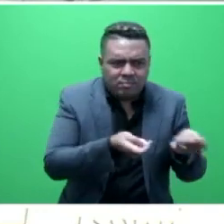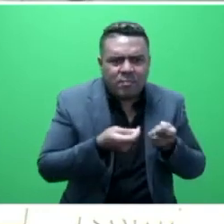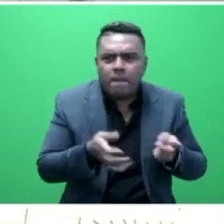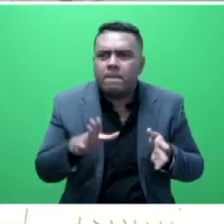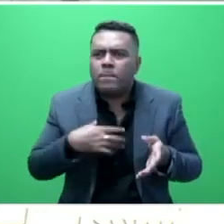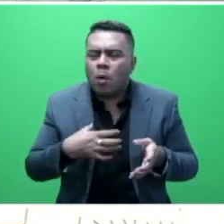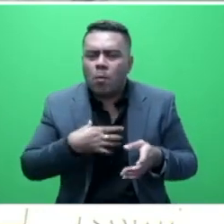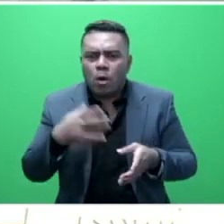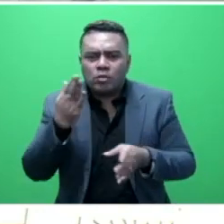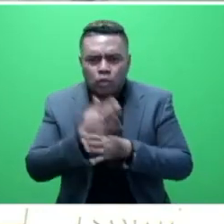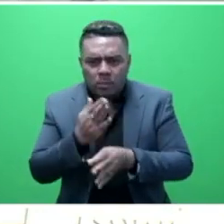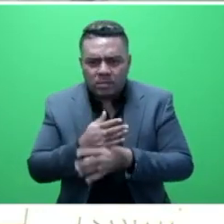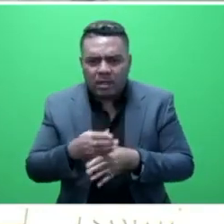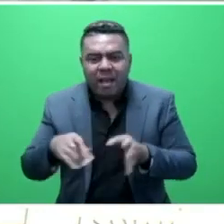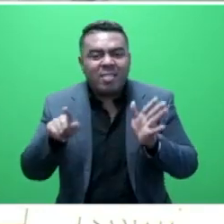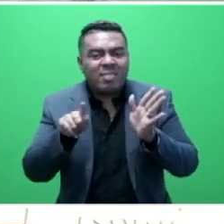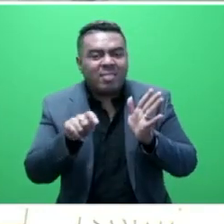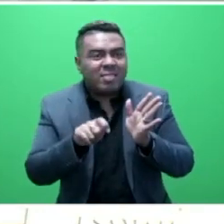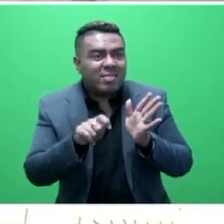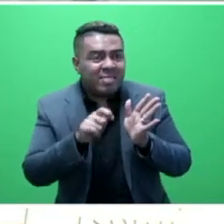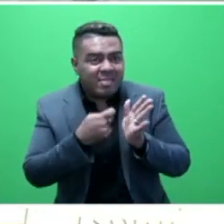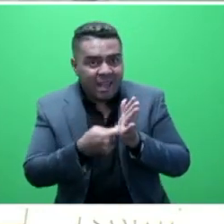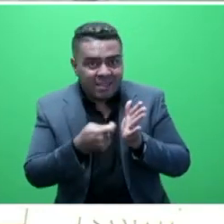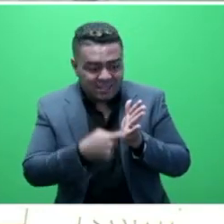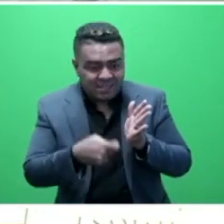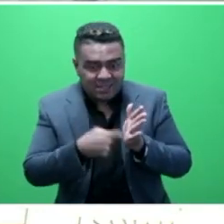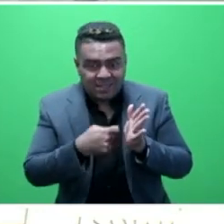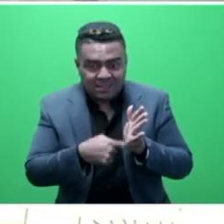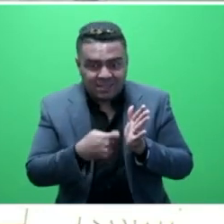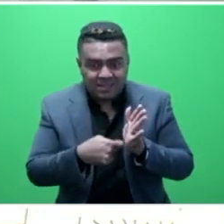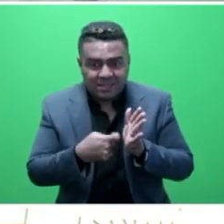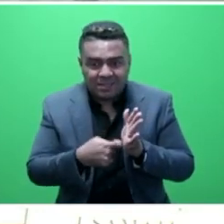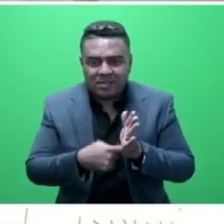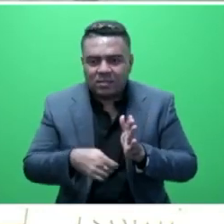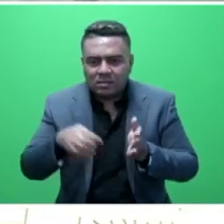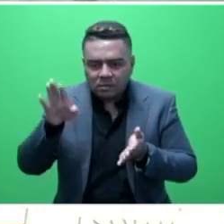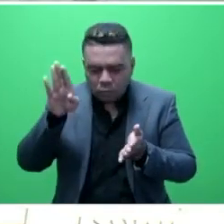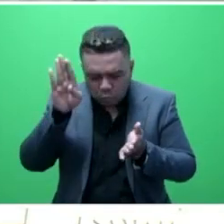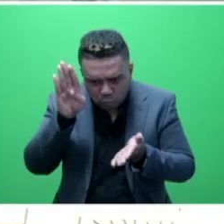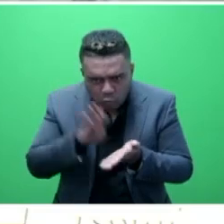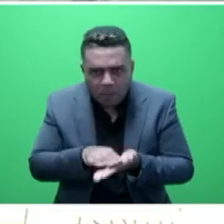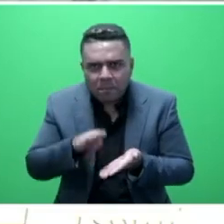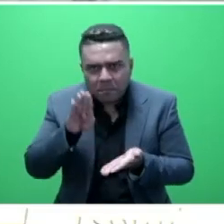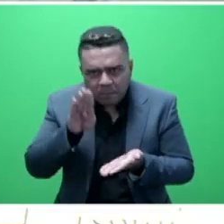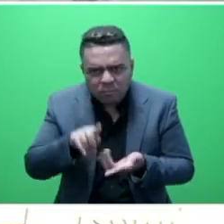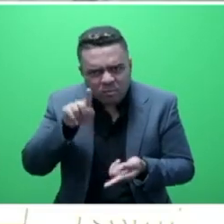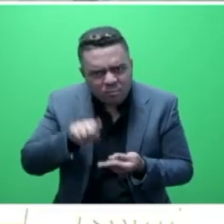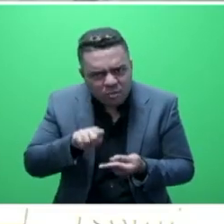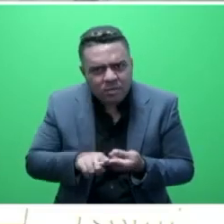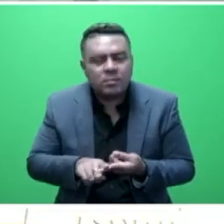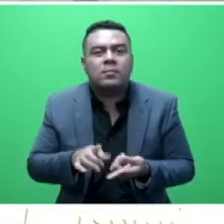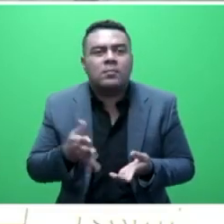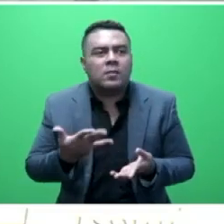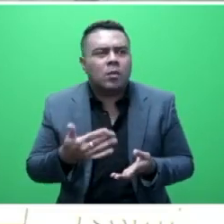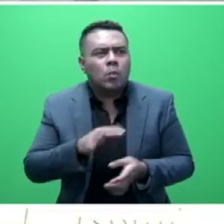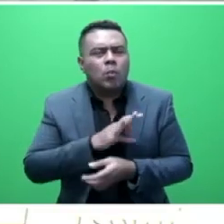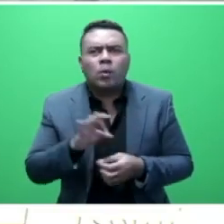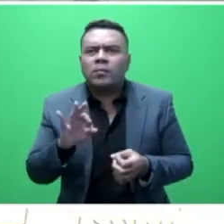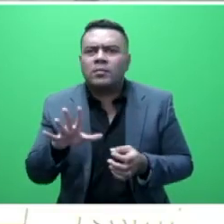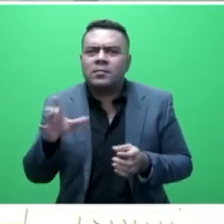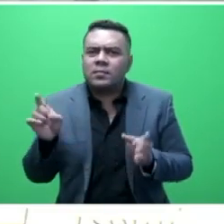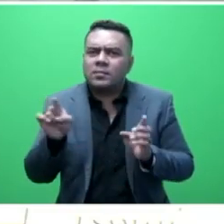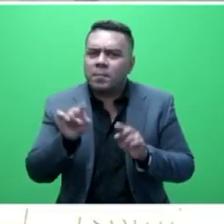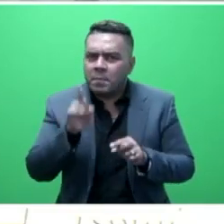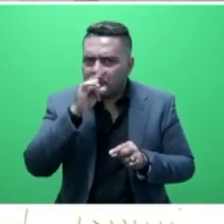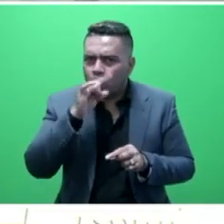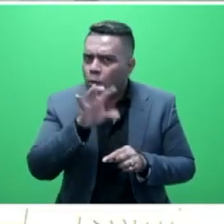taxes. Number two, so long as this pandemic remains, so must our safety net for those who are unemployed and